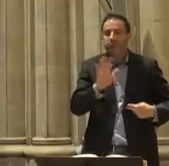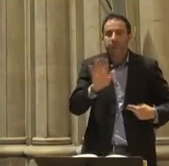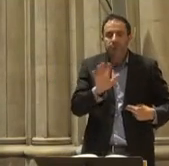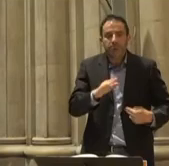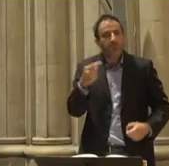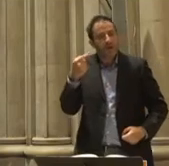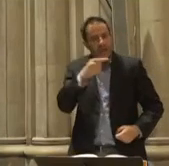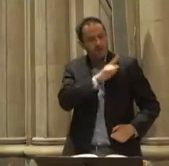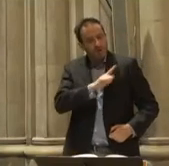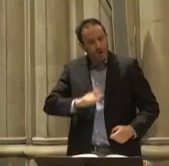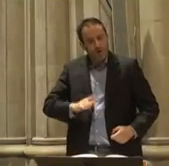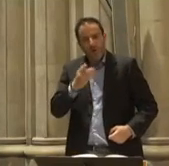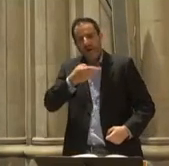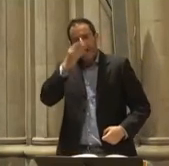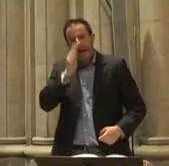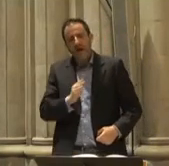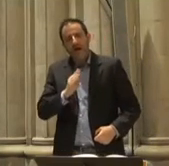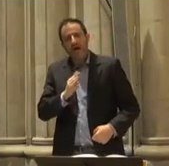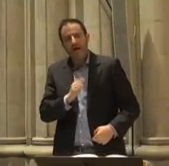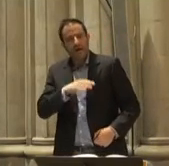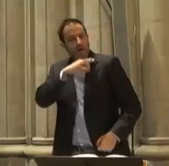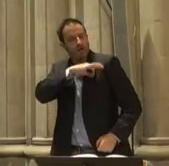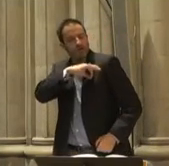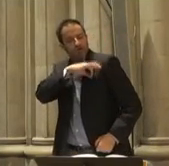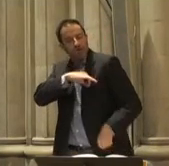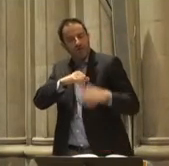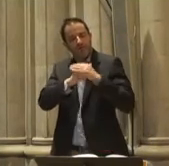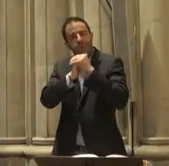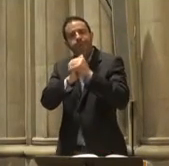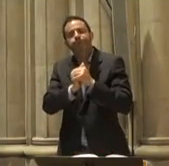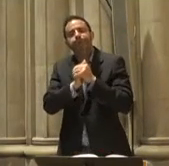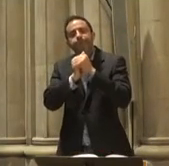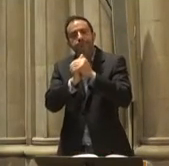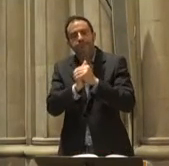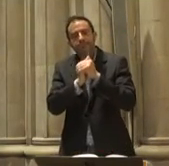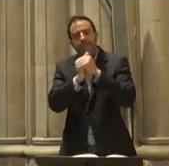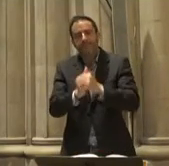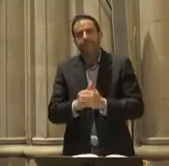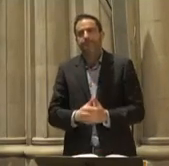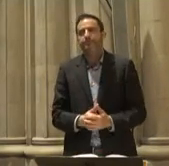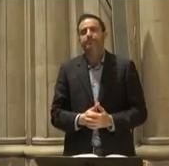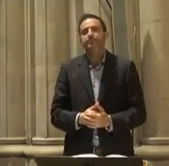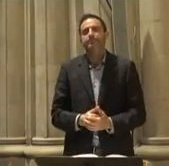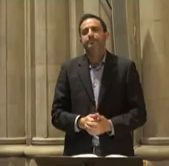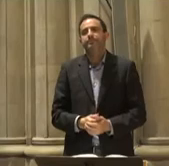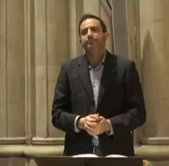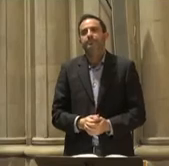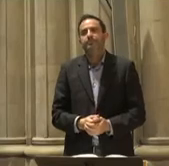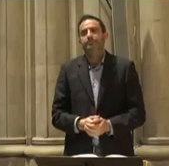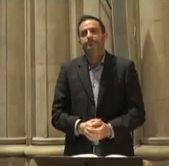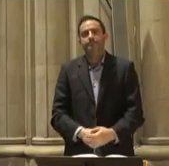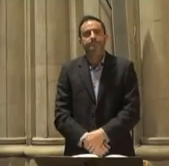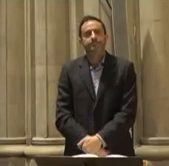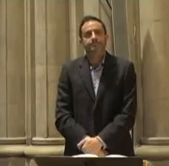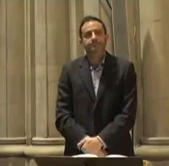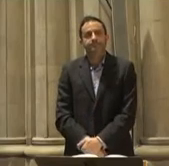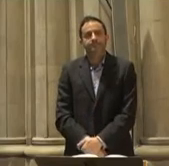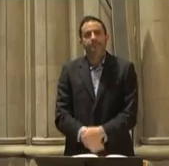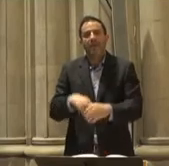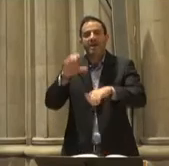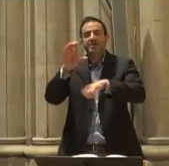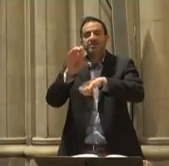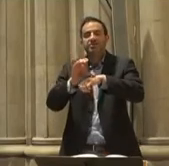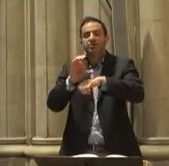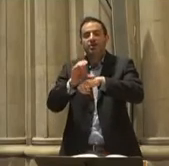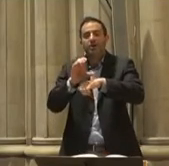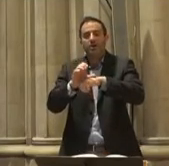their God, worthy of worship. As the church came